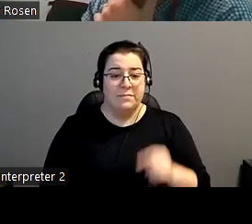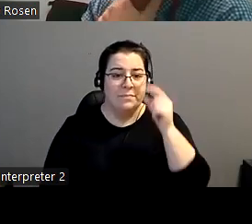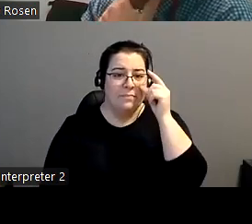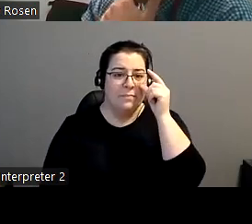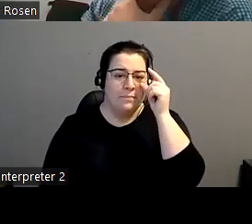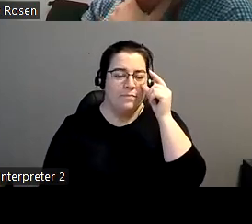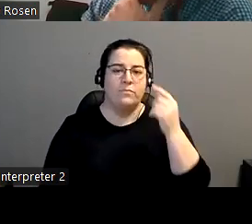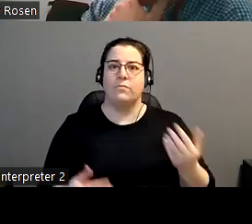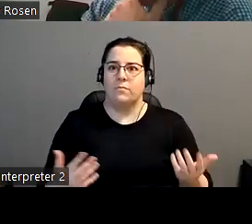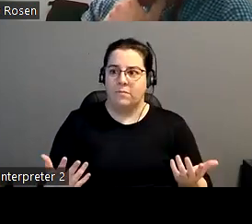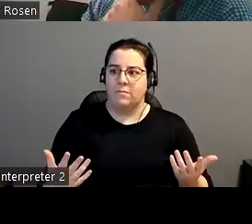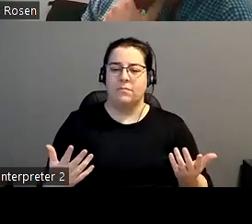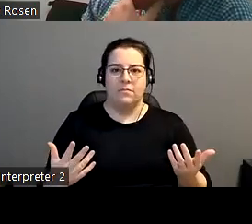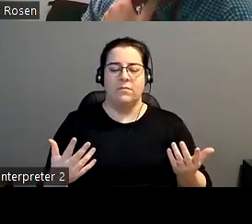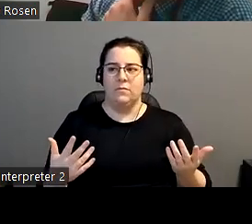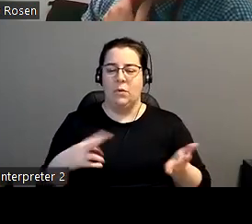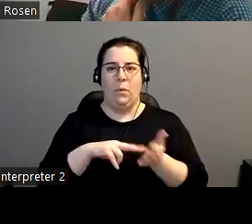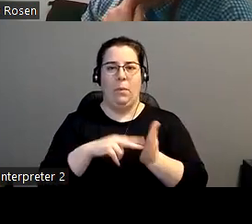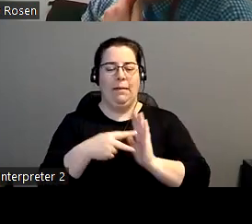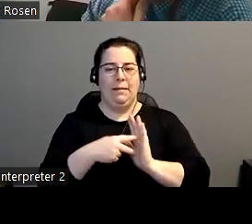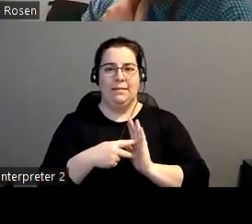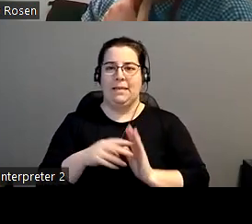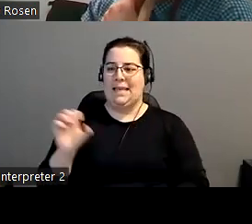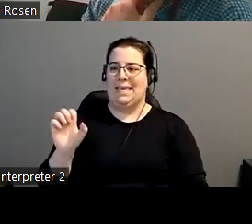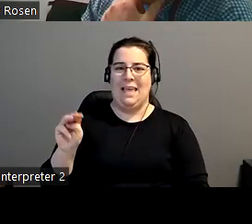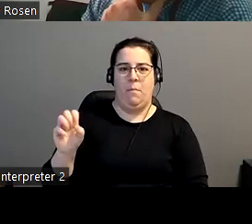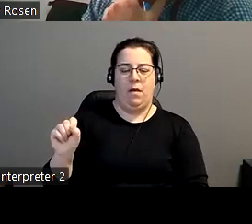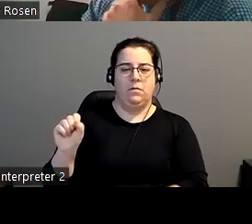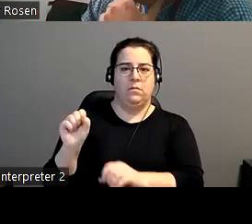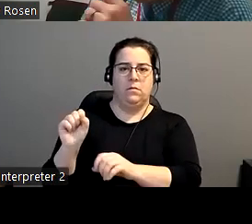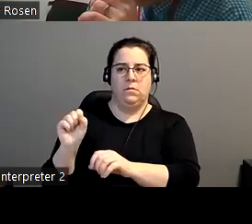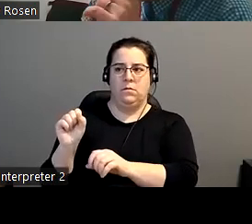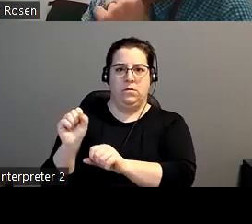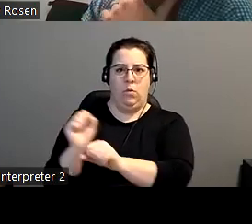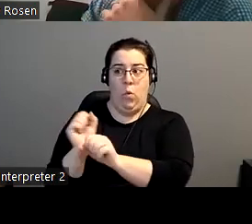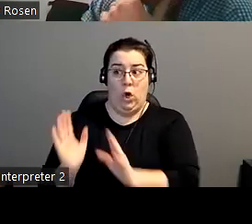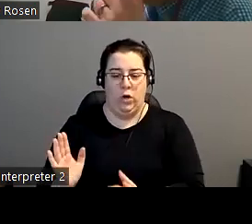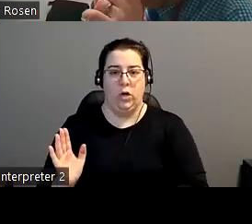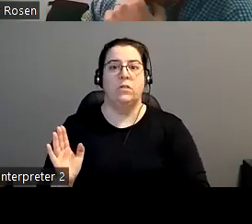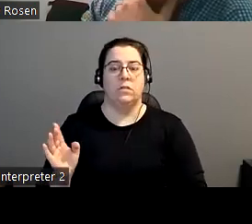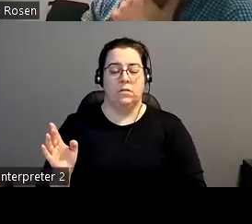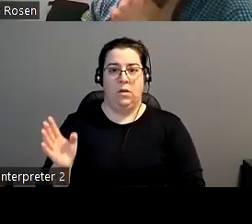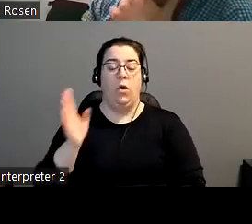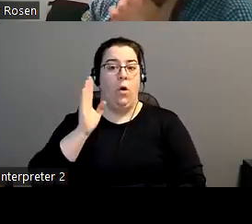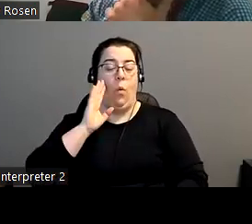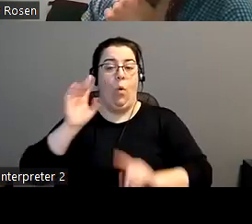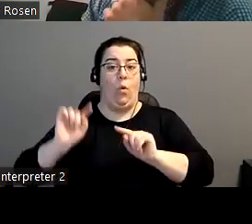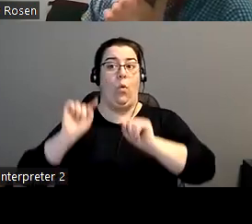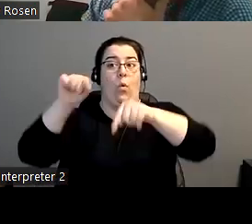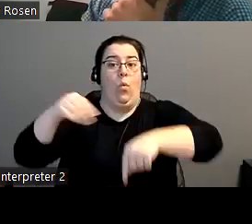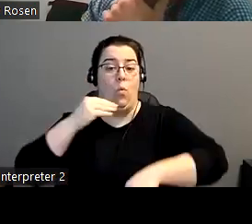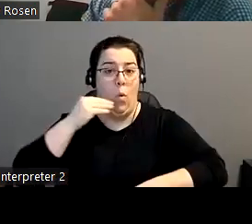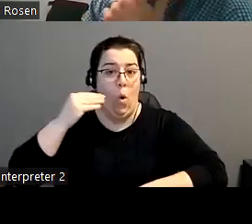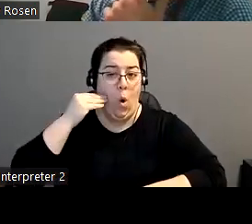And so we've empowered our EMS, who evaluate patients in their home, and more on that in a moment,